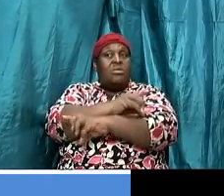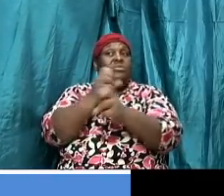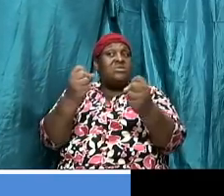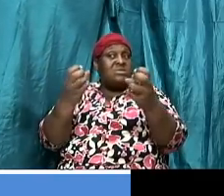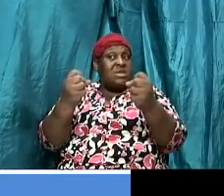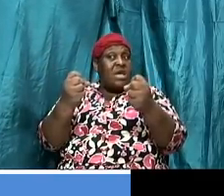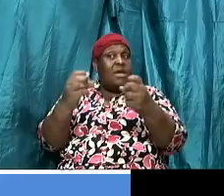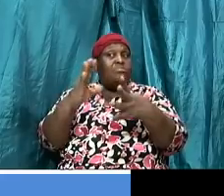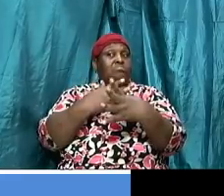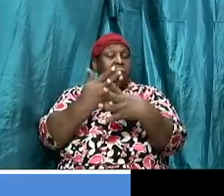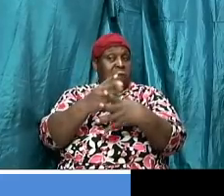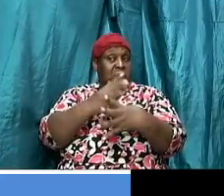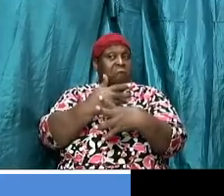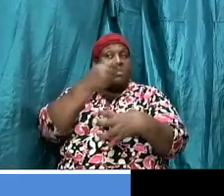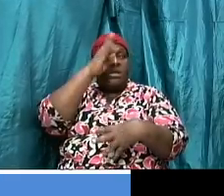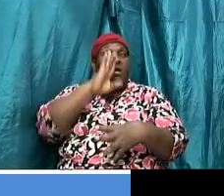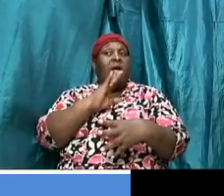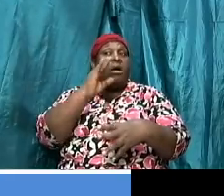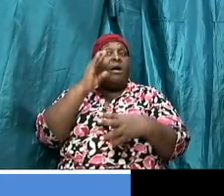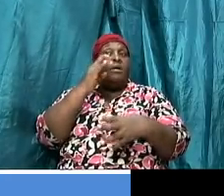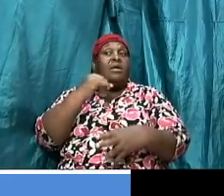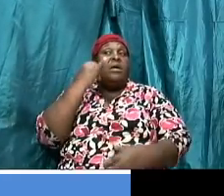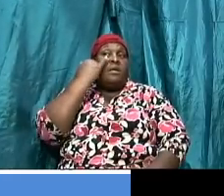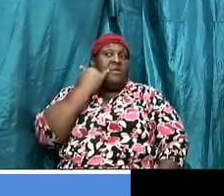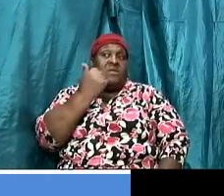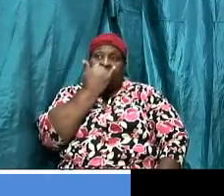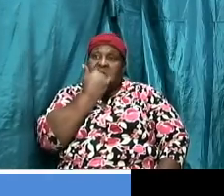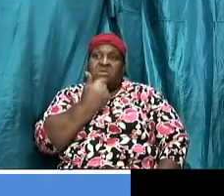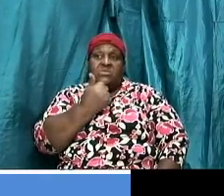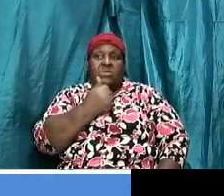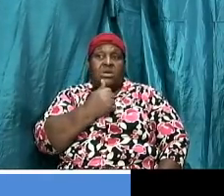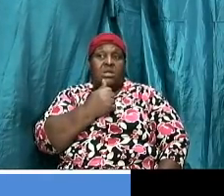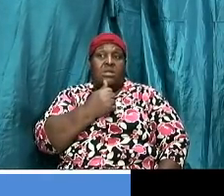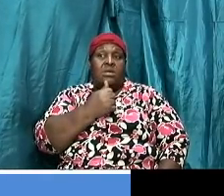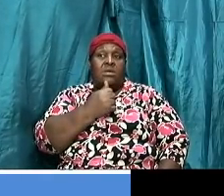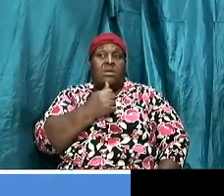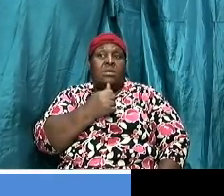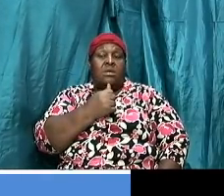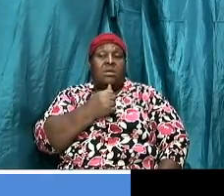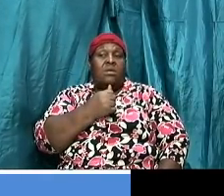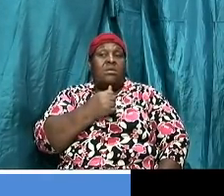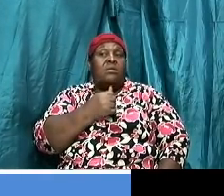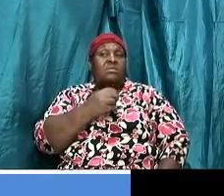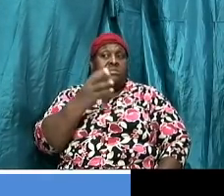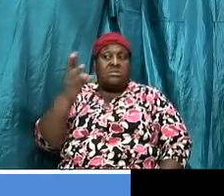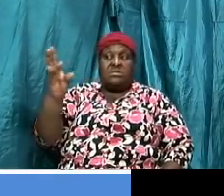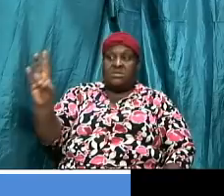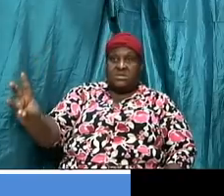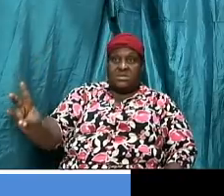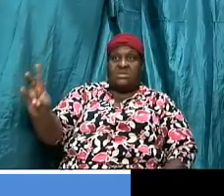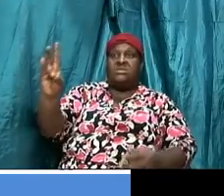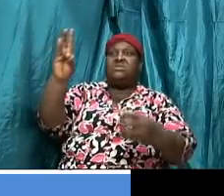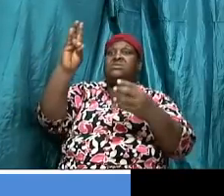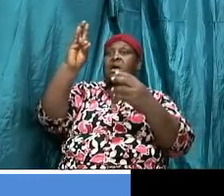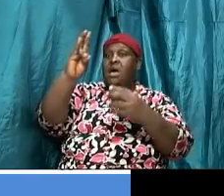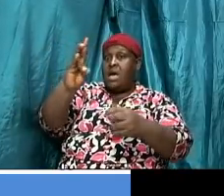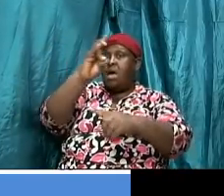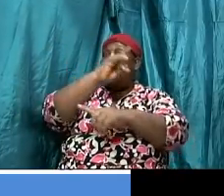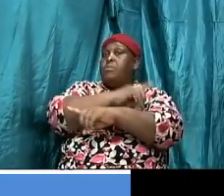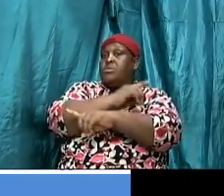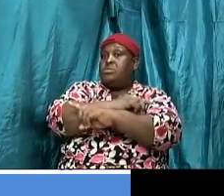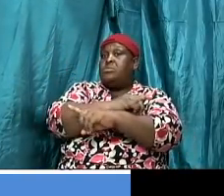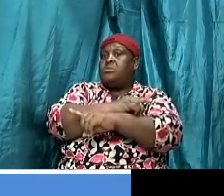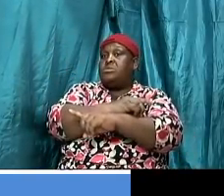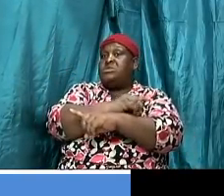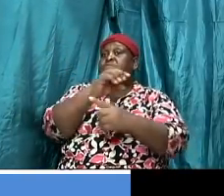Israel. So the Sabbath was special because it was a sign between God and Israel. It was the sign of the